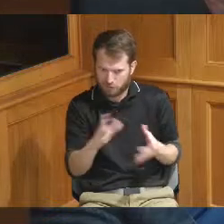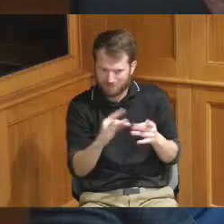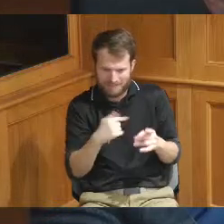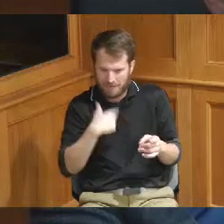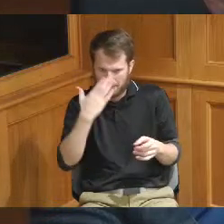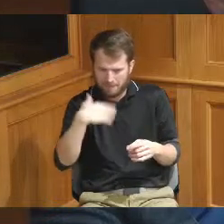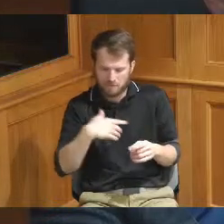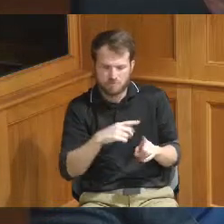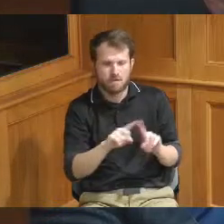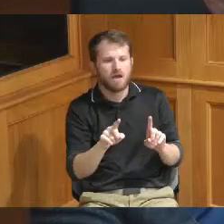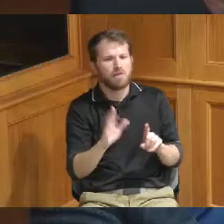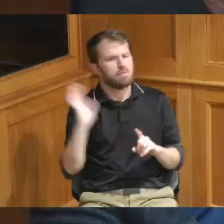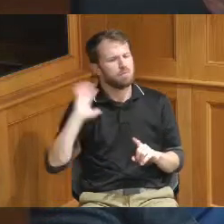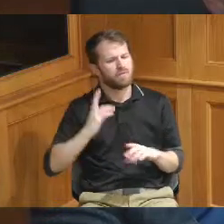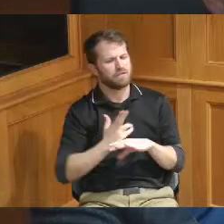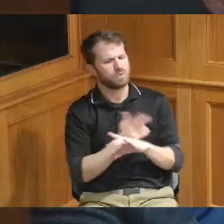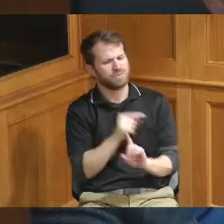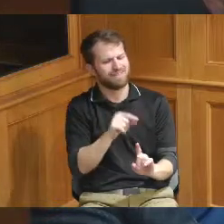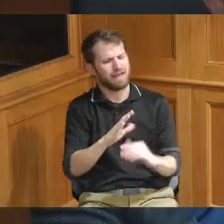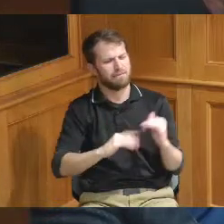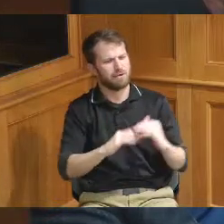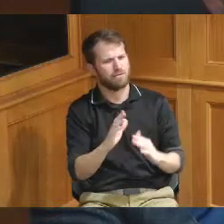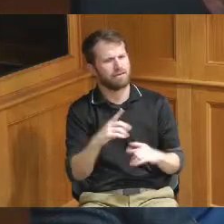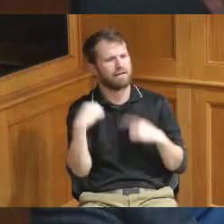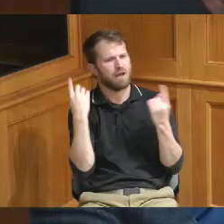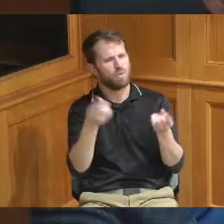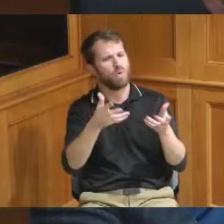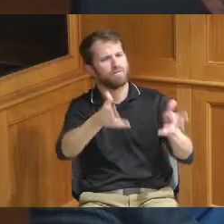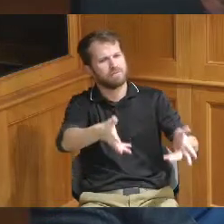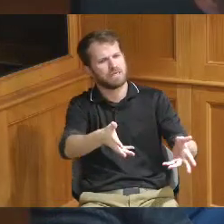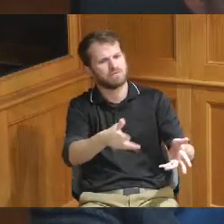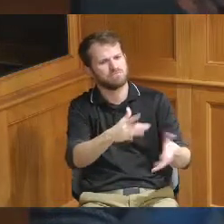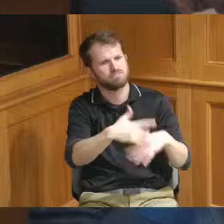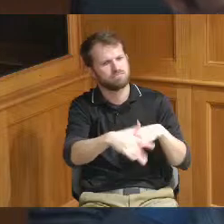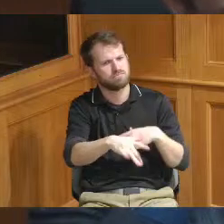the previous use for this building, and how long has it been vacant?